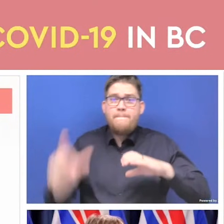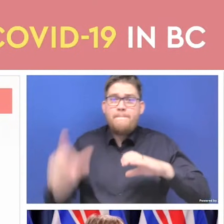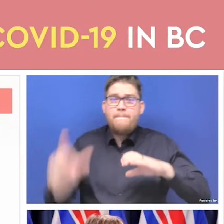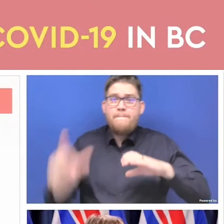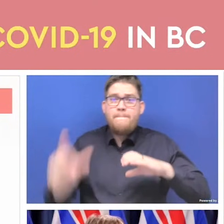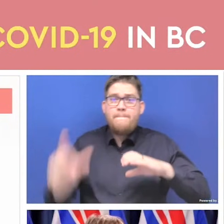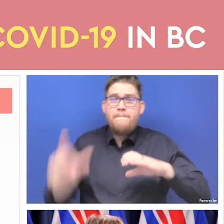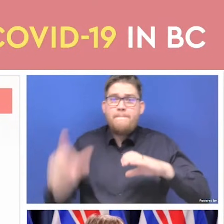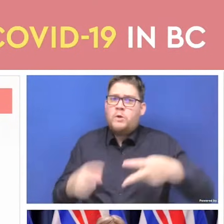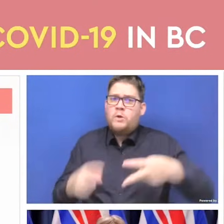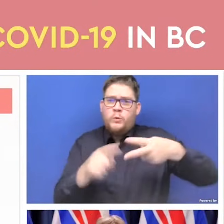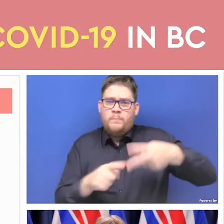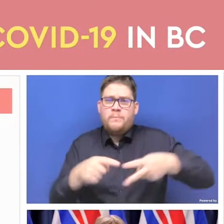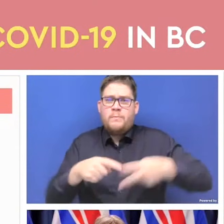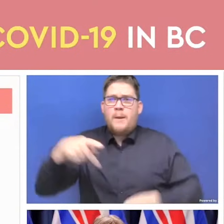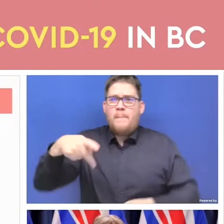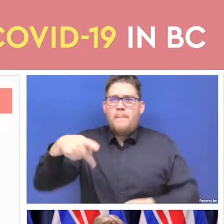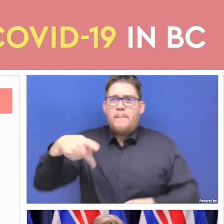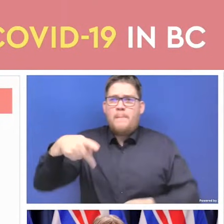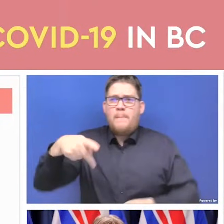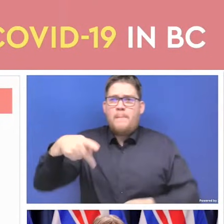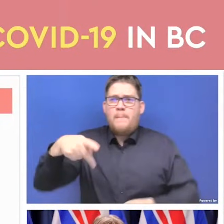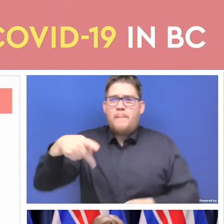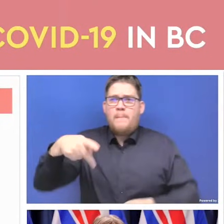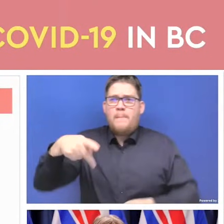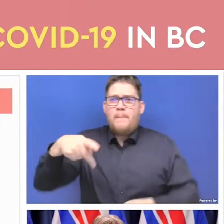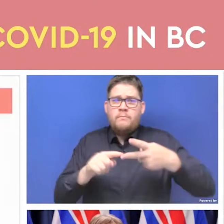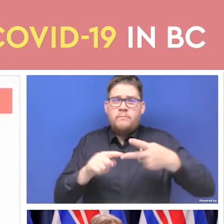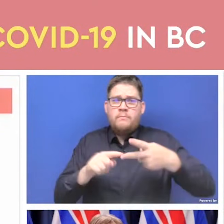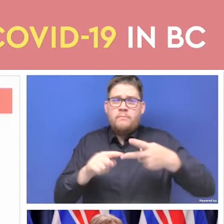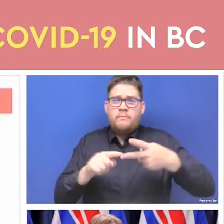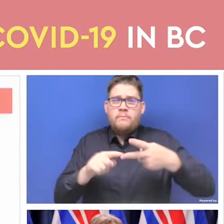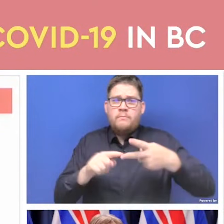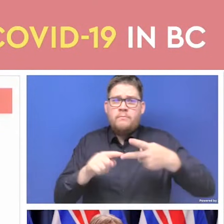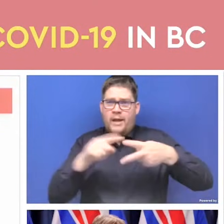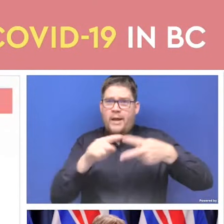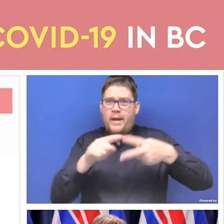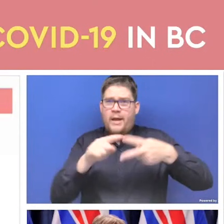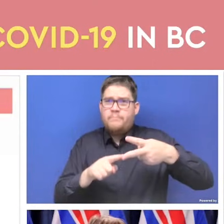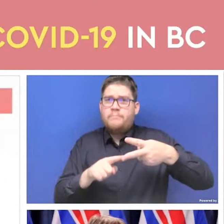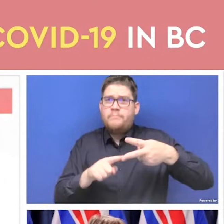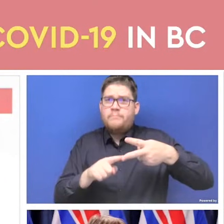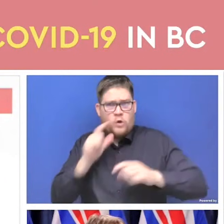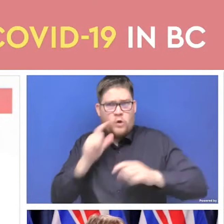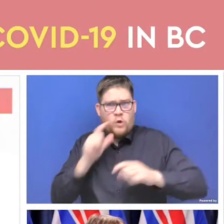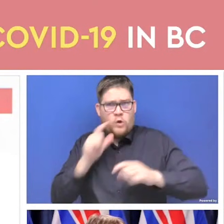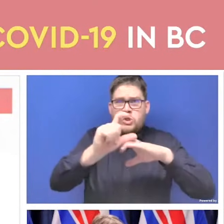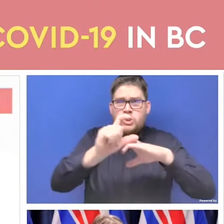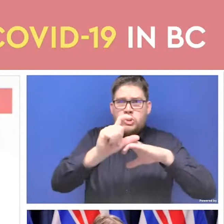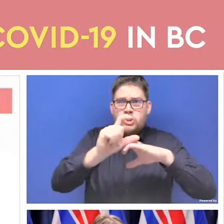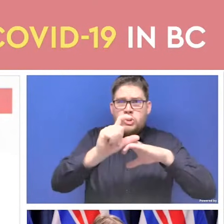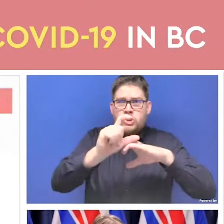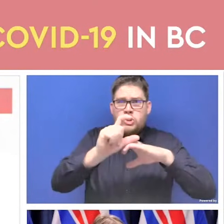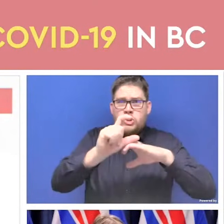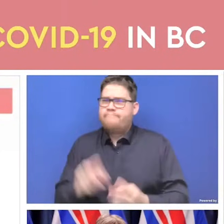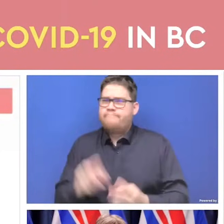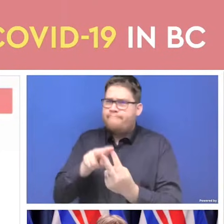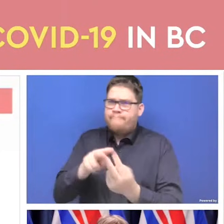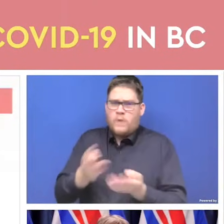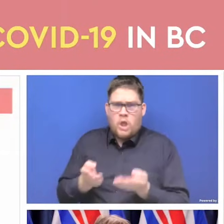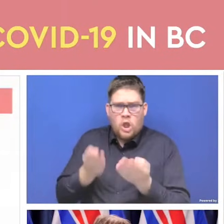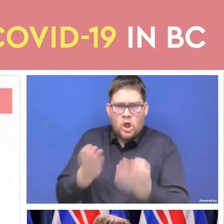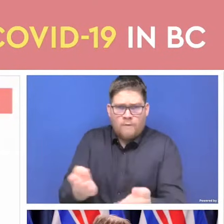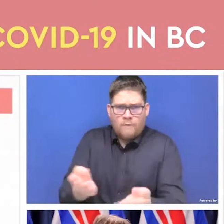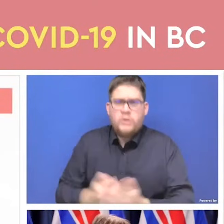They're basically equivalent as a booster. We will be offering either one of those to people coming and presenting